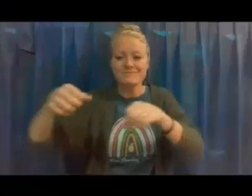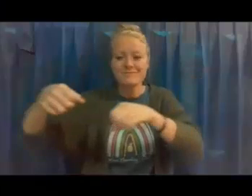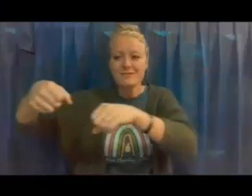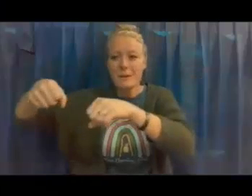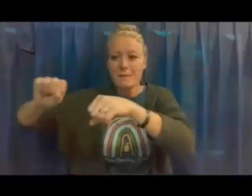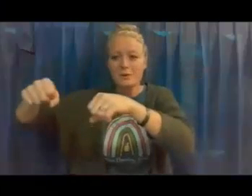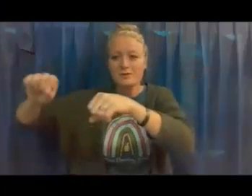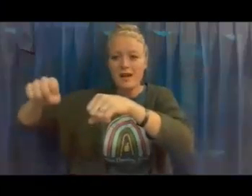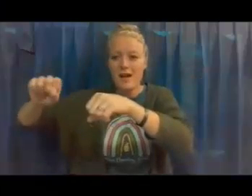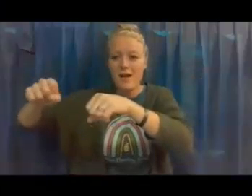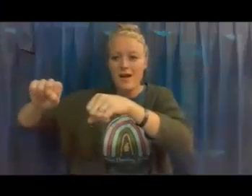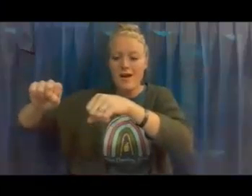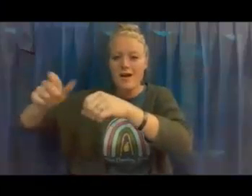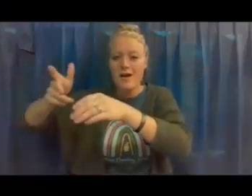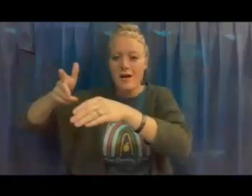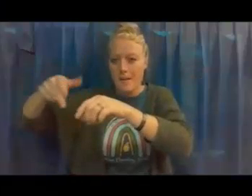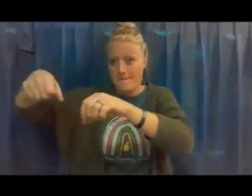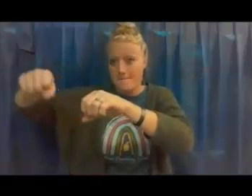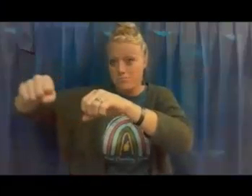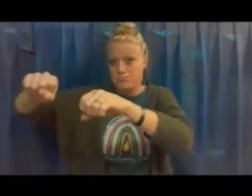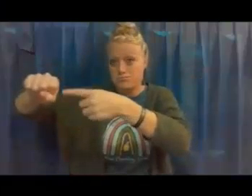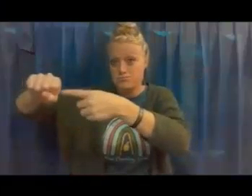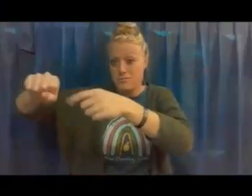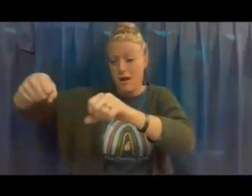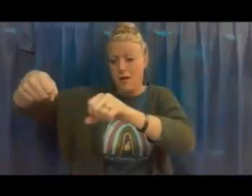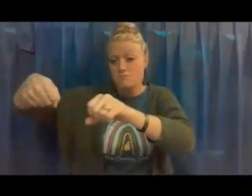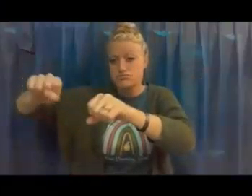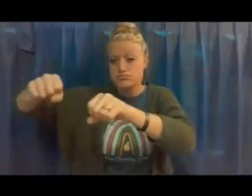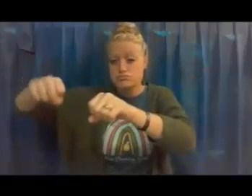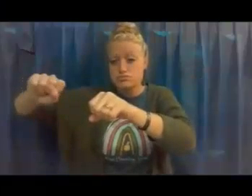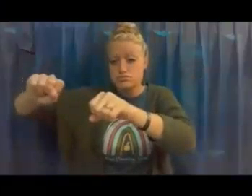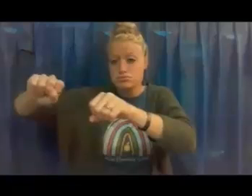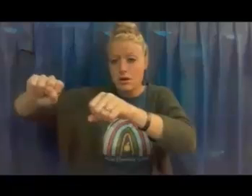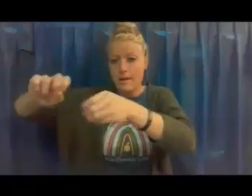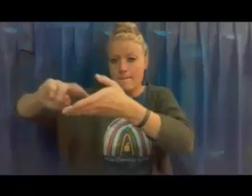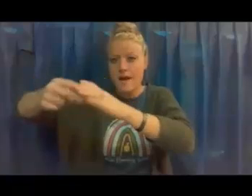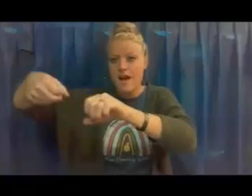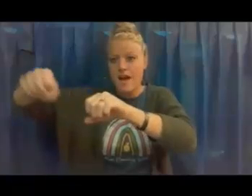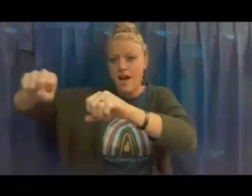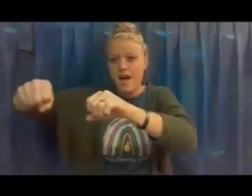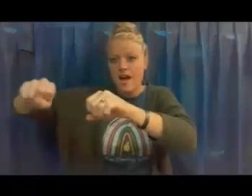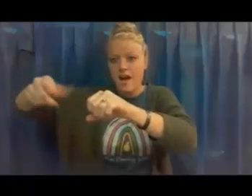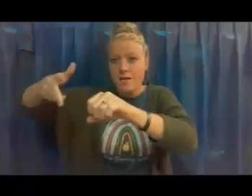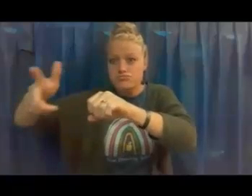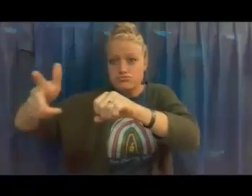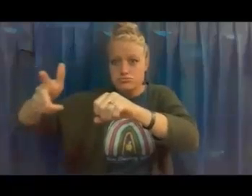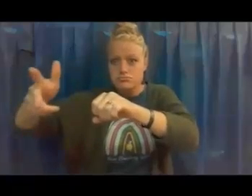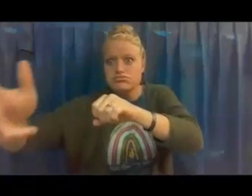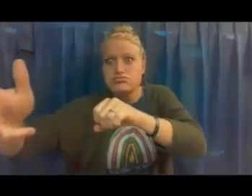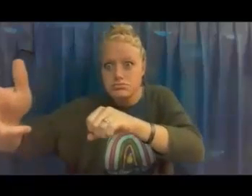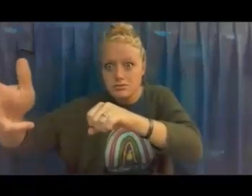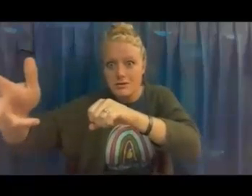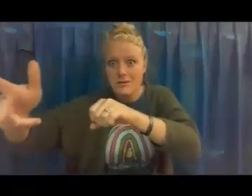go forward? Nope, it's different. A motorcycle uses the